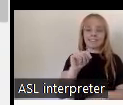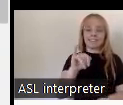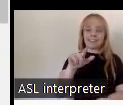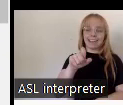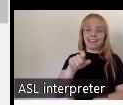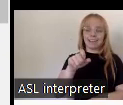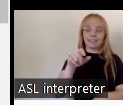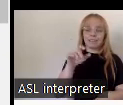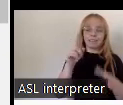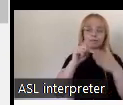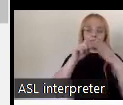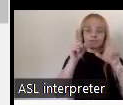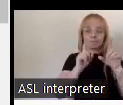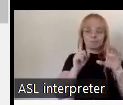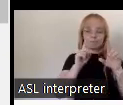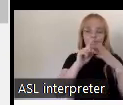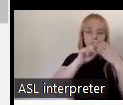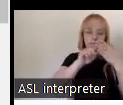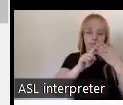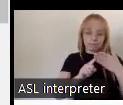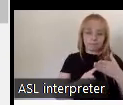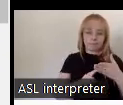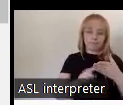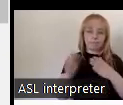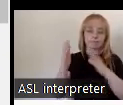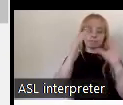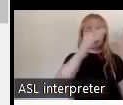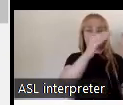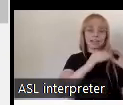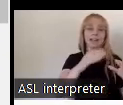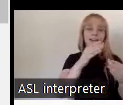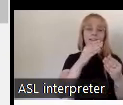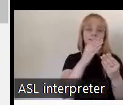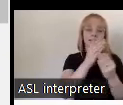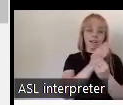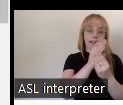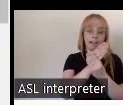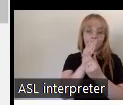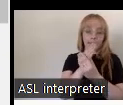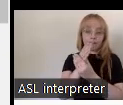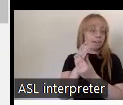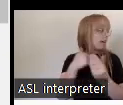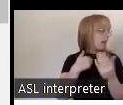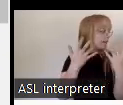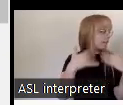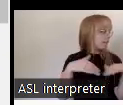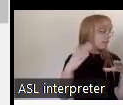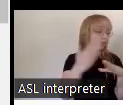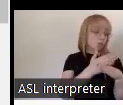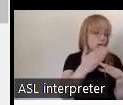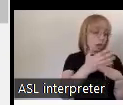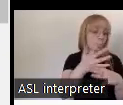saved sessions. Files. These are files that I have shared or I have